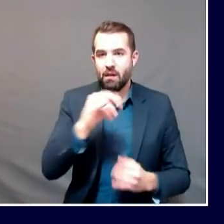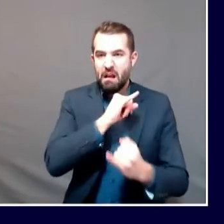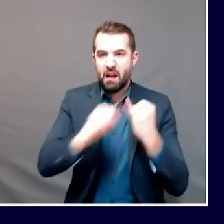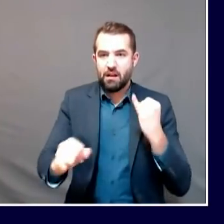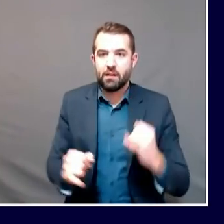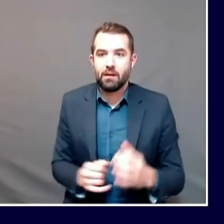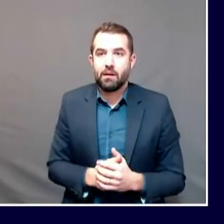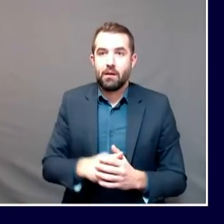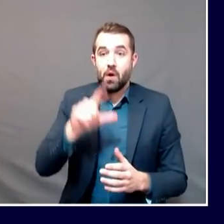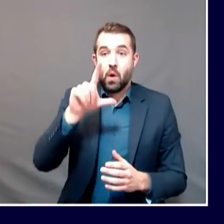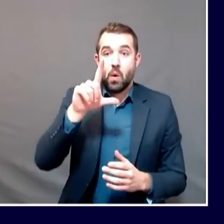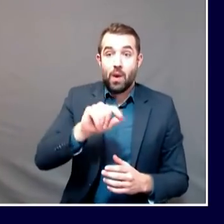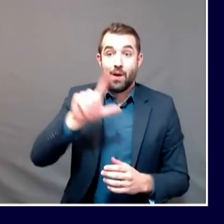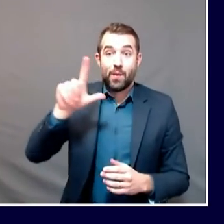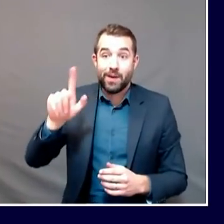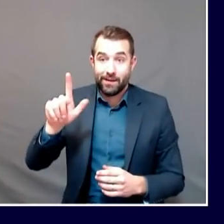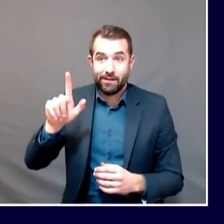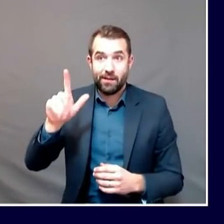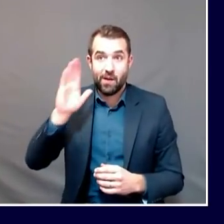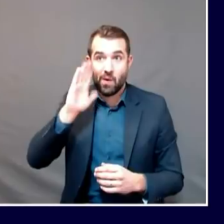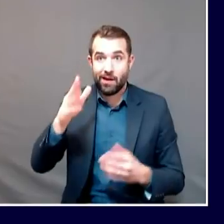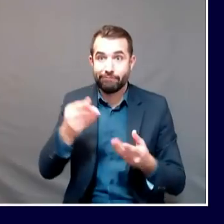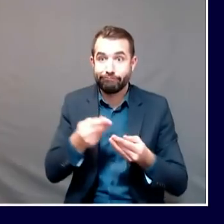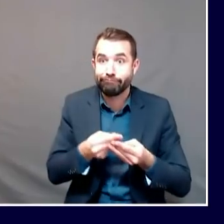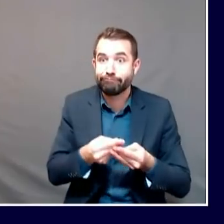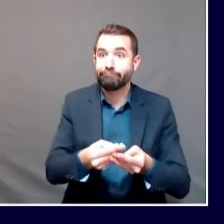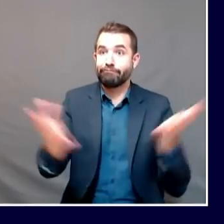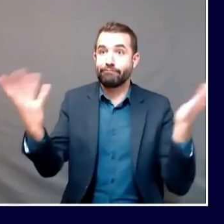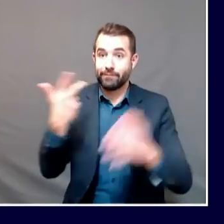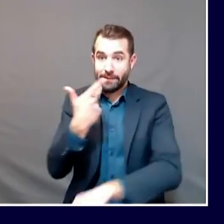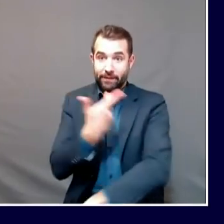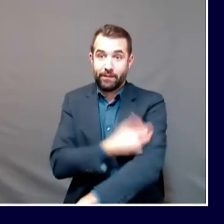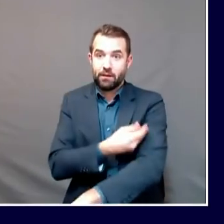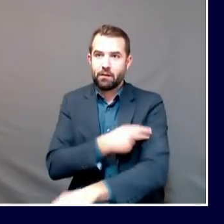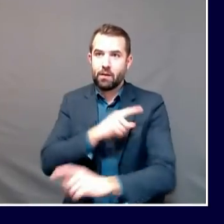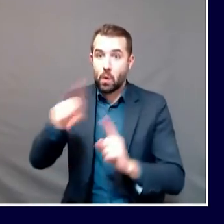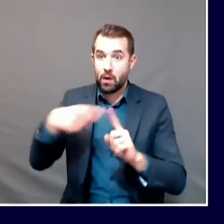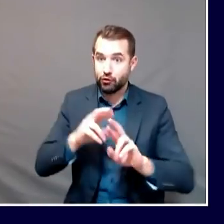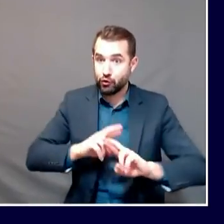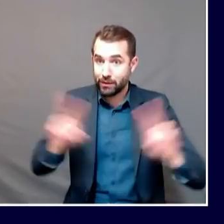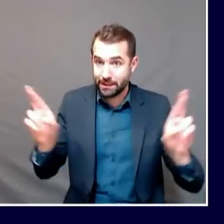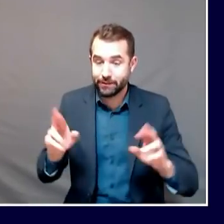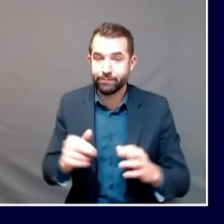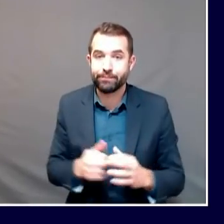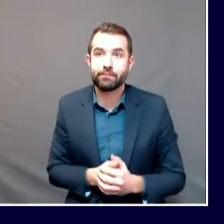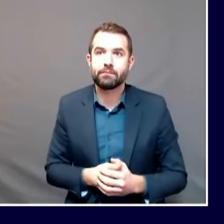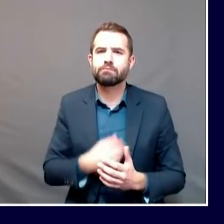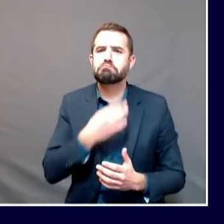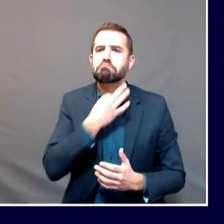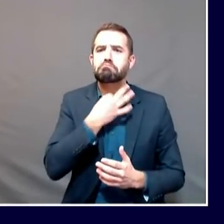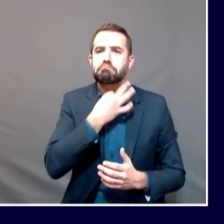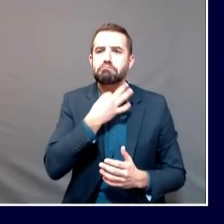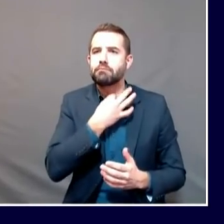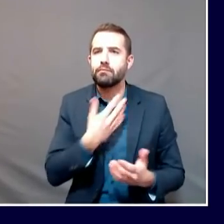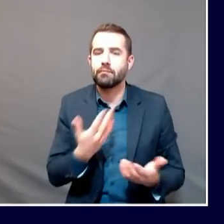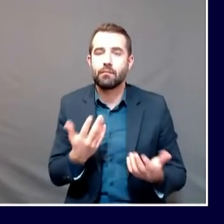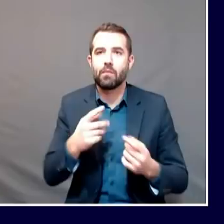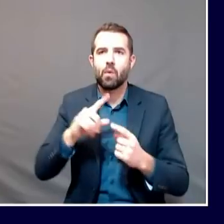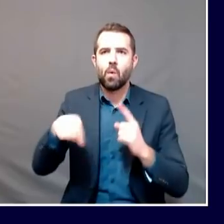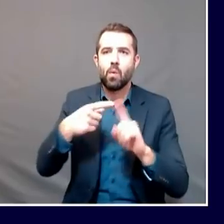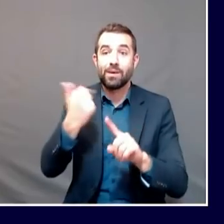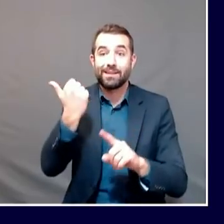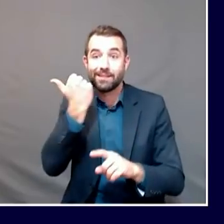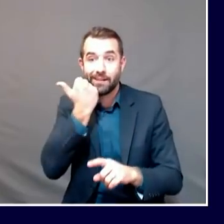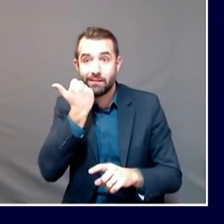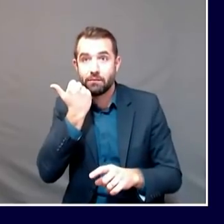offer by the dentists and Maine dentists and dental hygienists to help out and be part of the vaccination team? Do you think that's